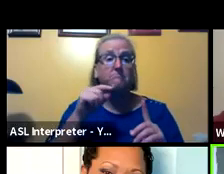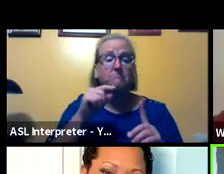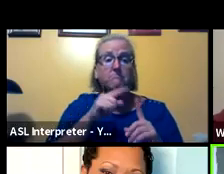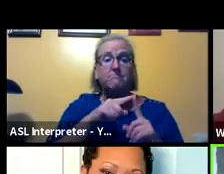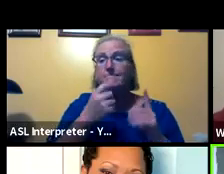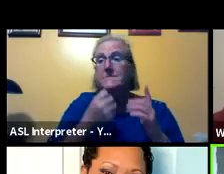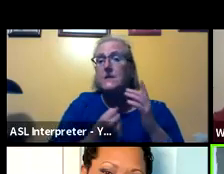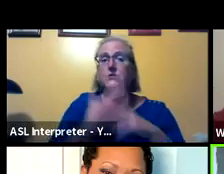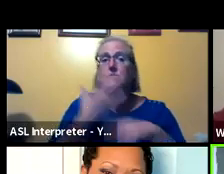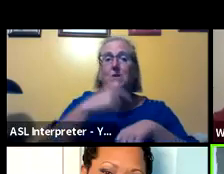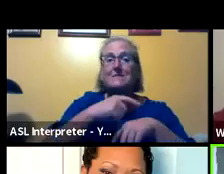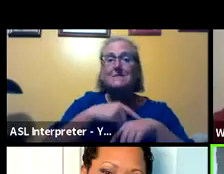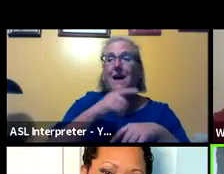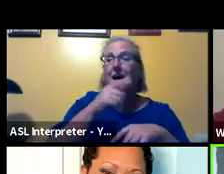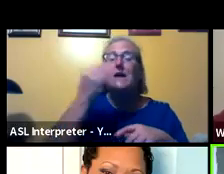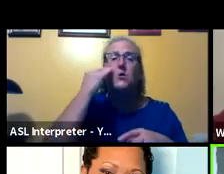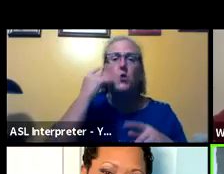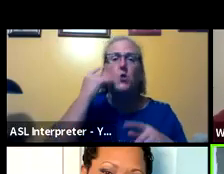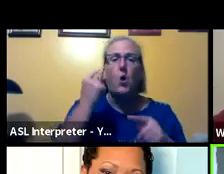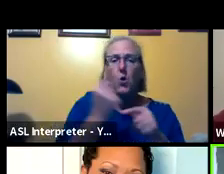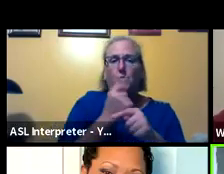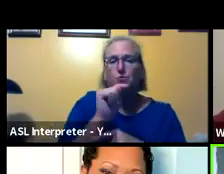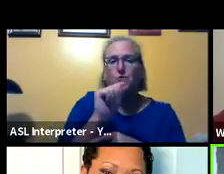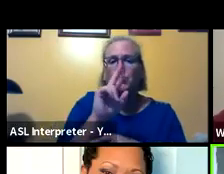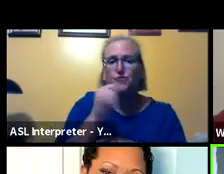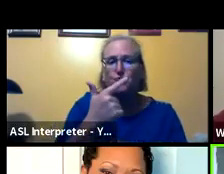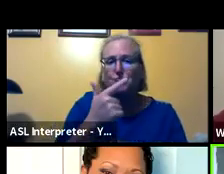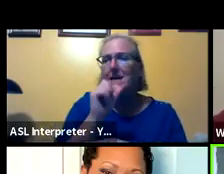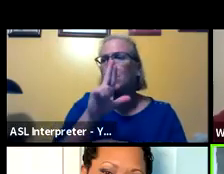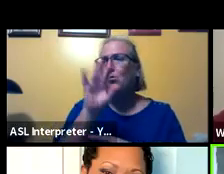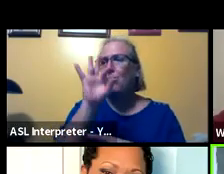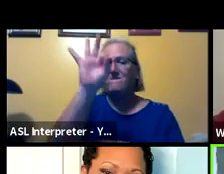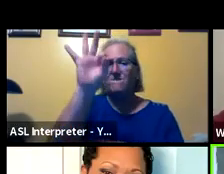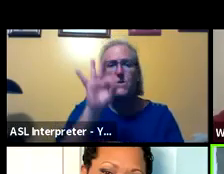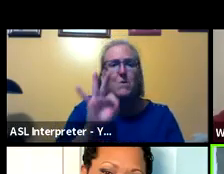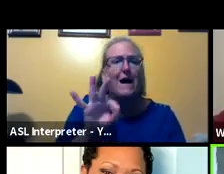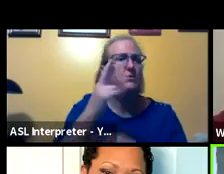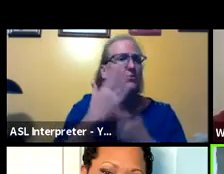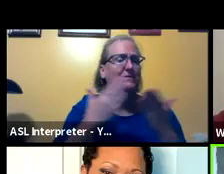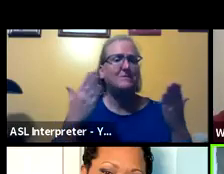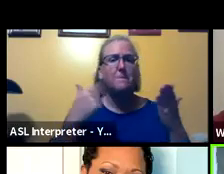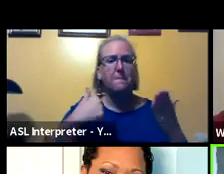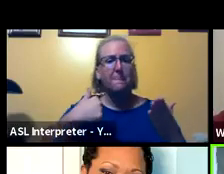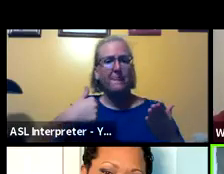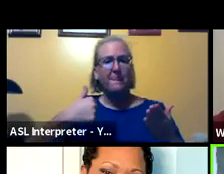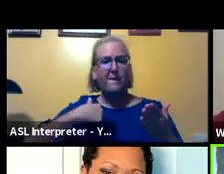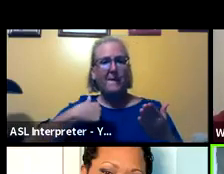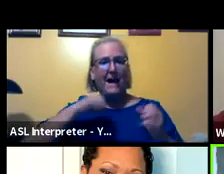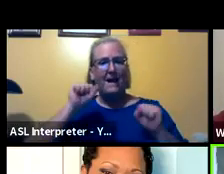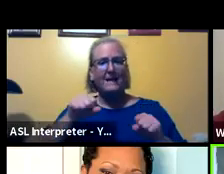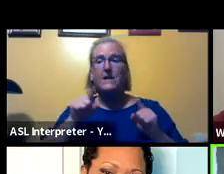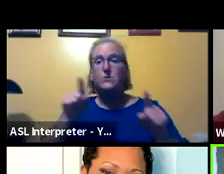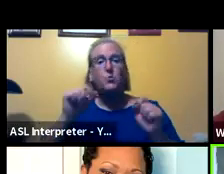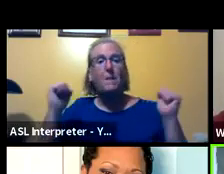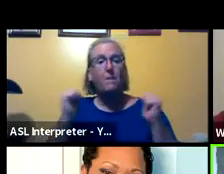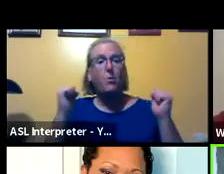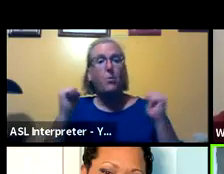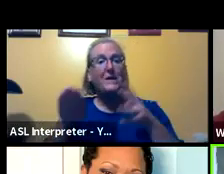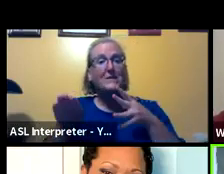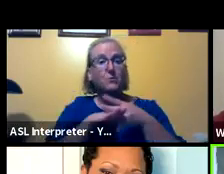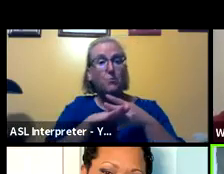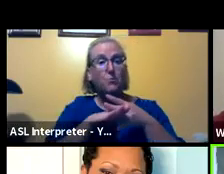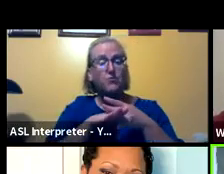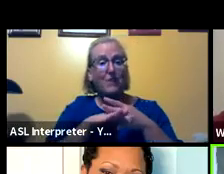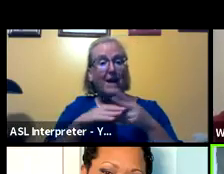springtime trigonometry is coming up or fractions, I can on the winter break, if you will, be a